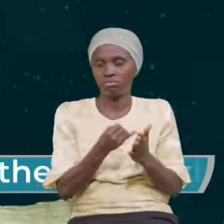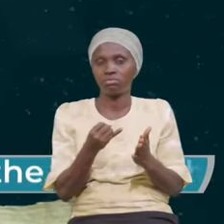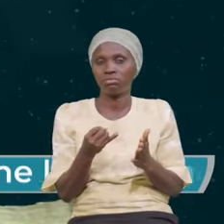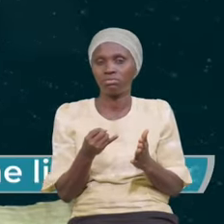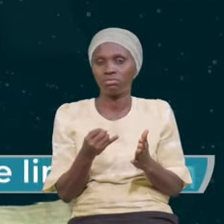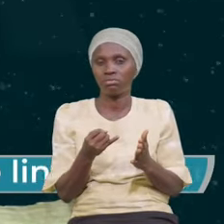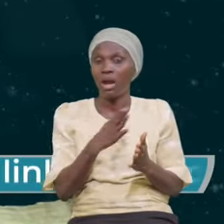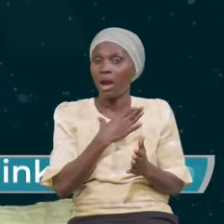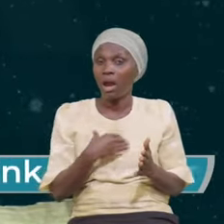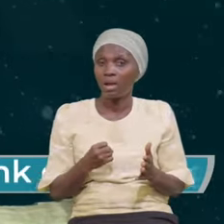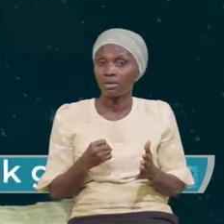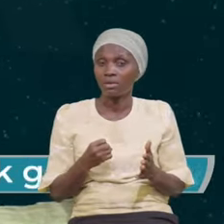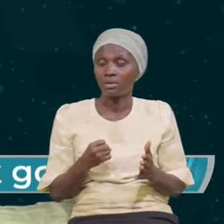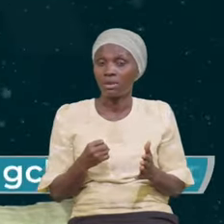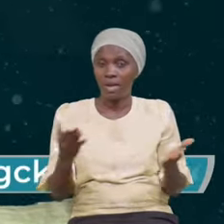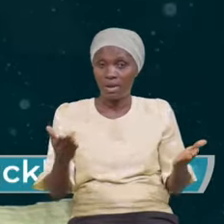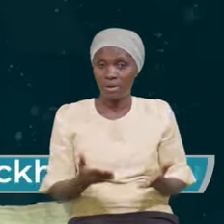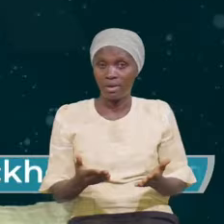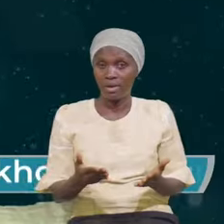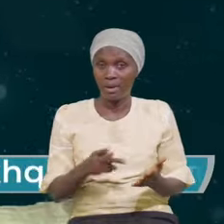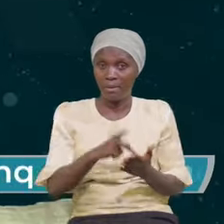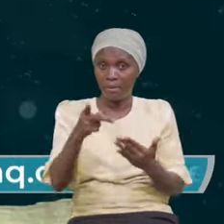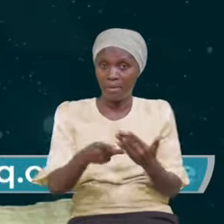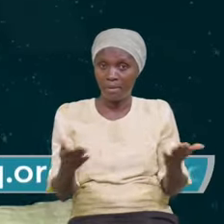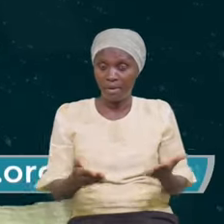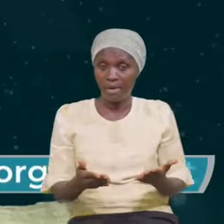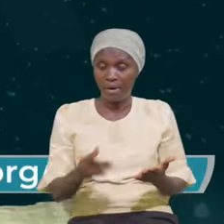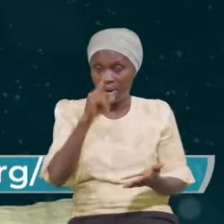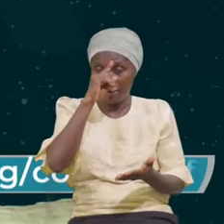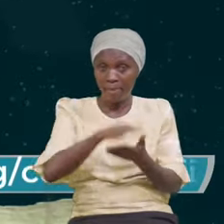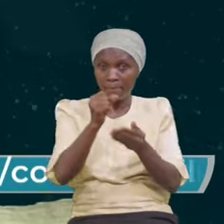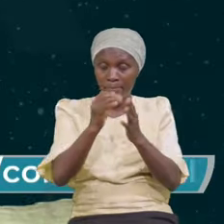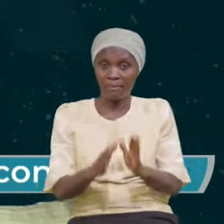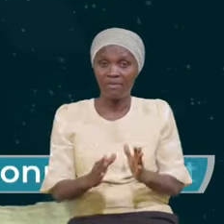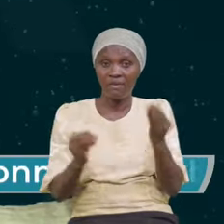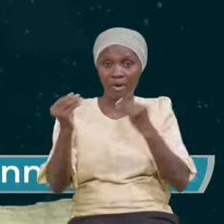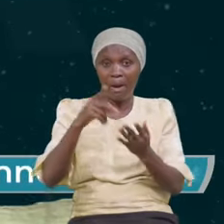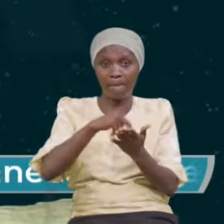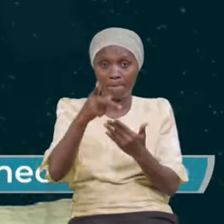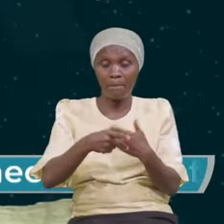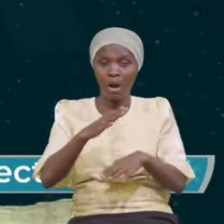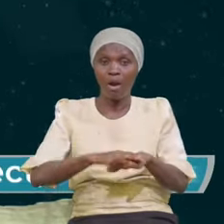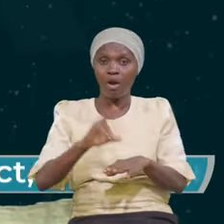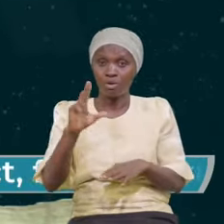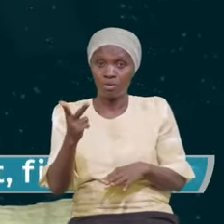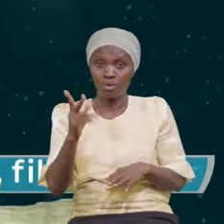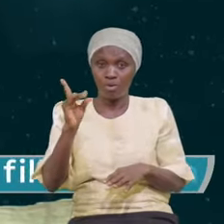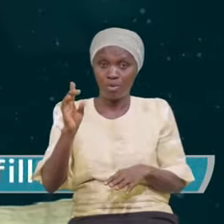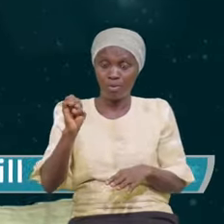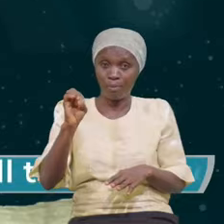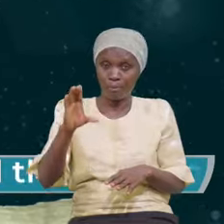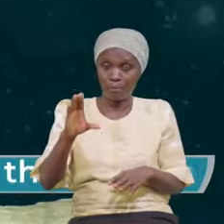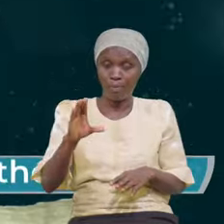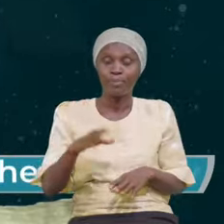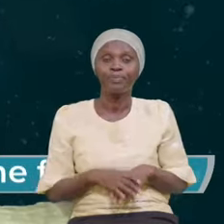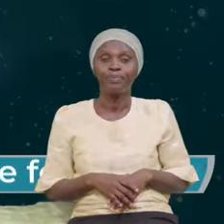And Alpha Location Believers Banquet on Sunday, 3rd December 2023. Time